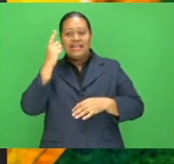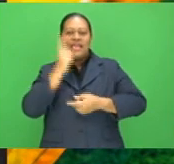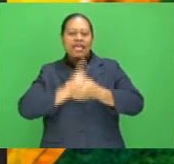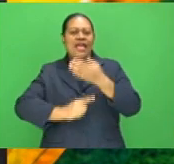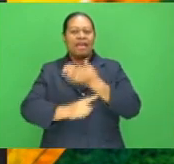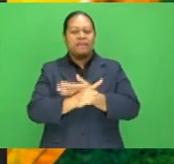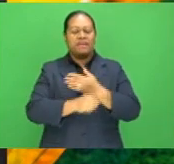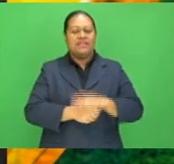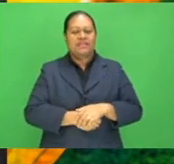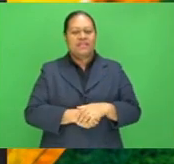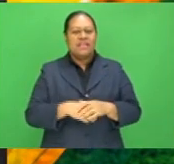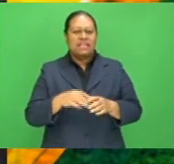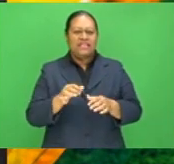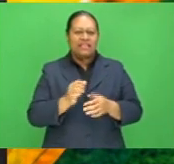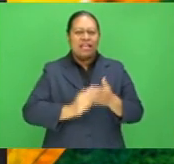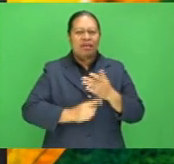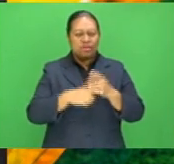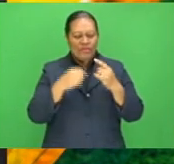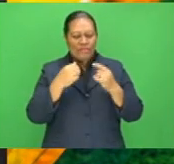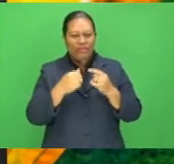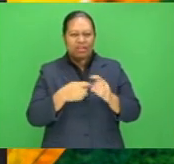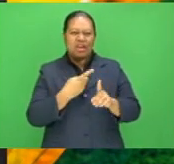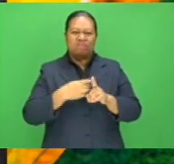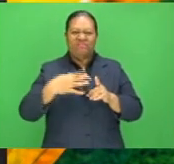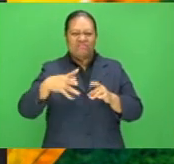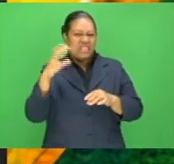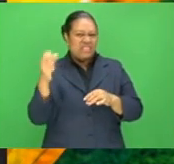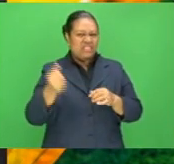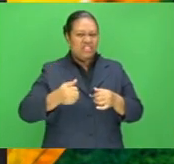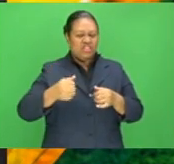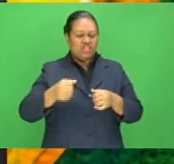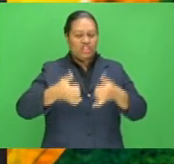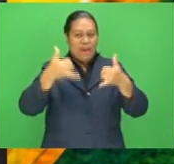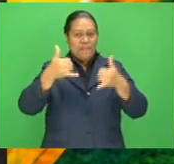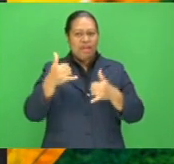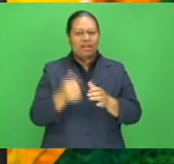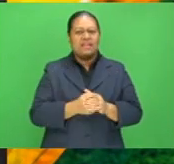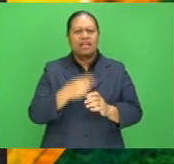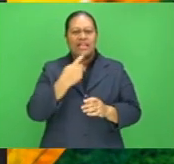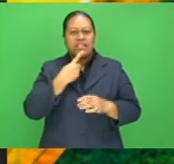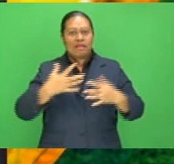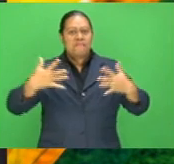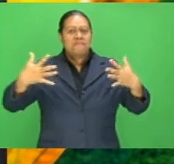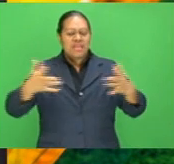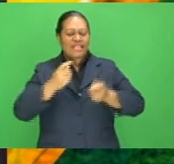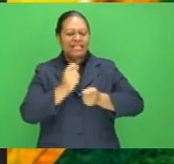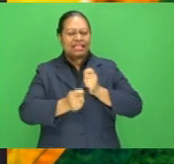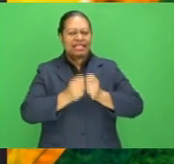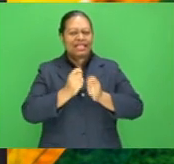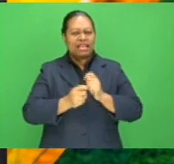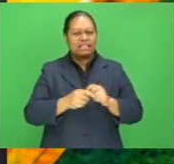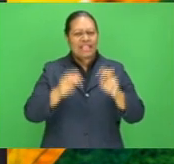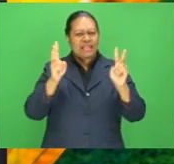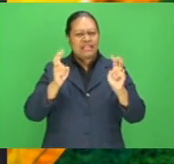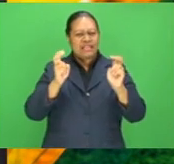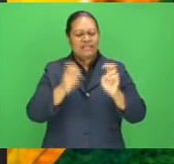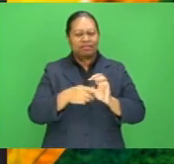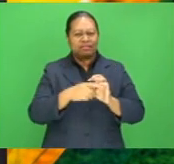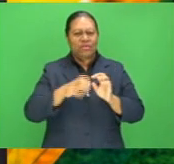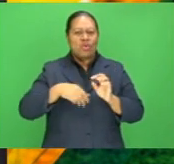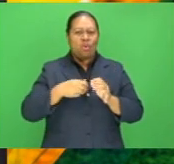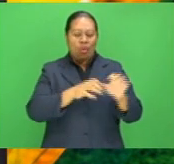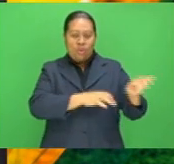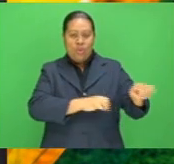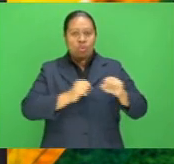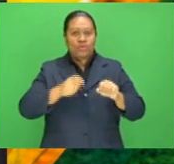win takes Real 2 points ahead of reigning champions Barcelona, who face a huge test of their title credentials tomorrow when they